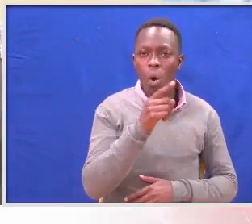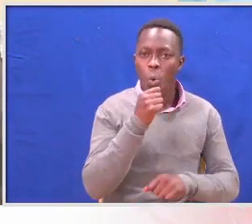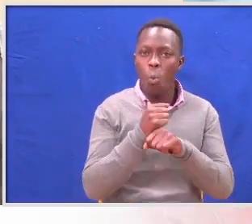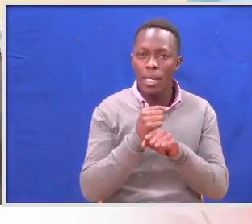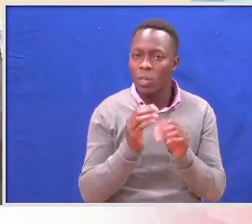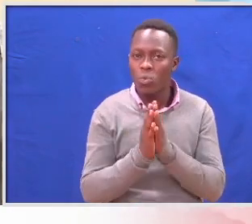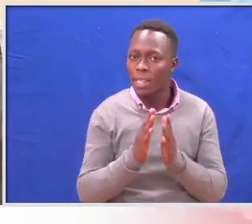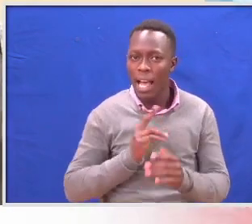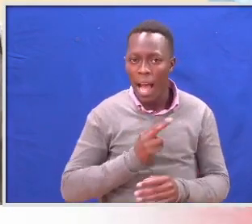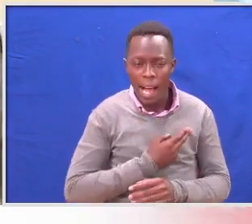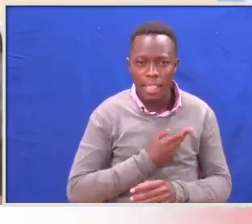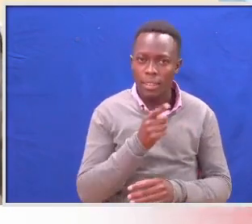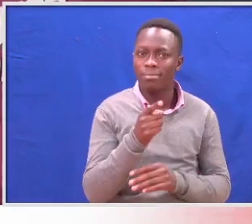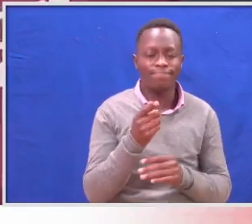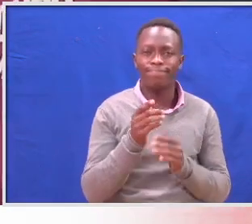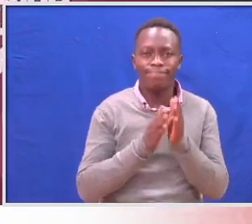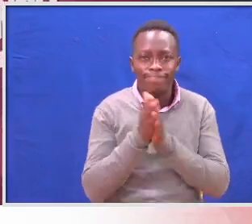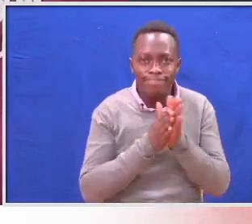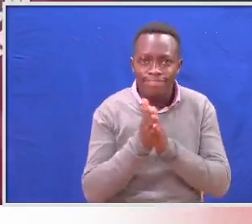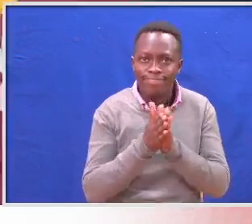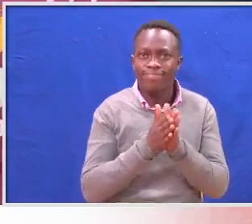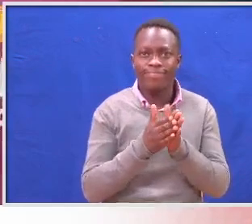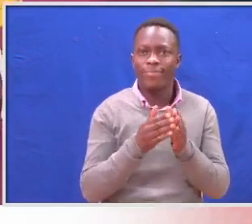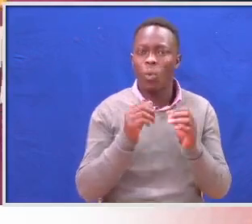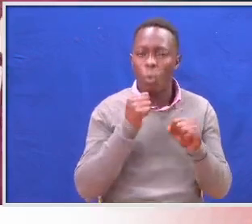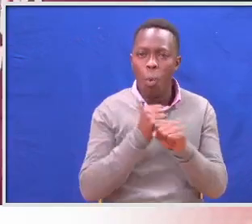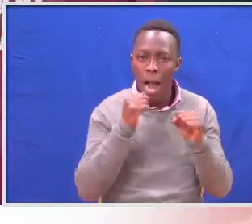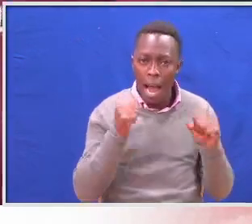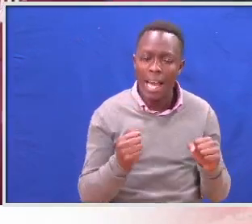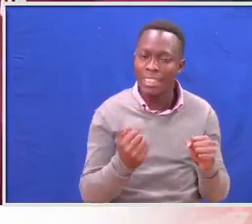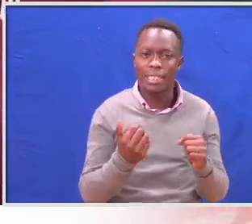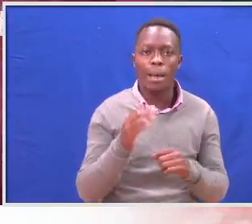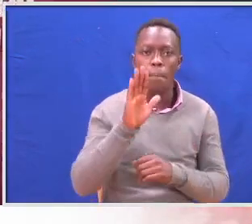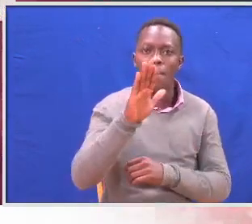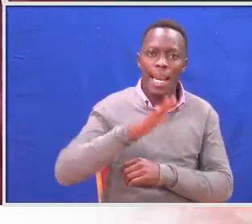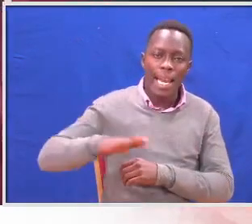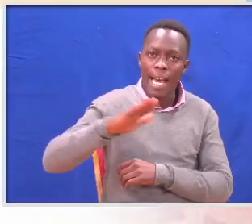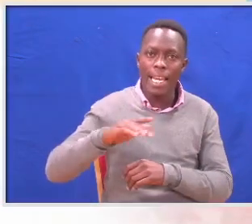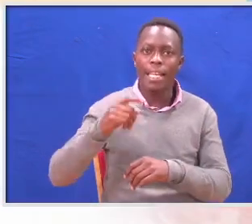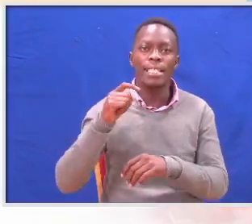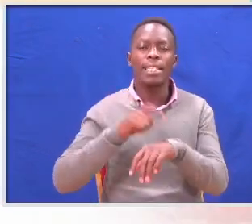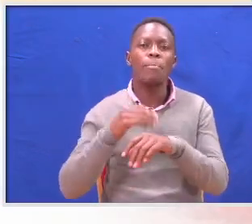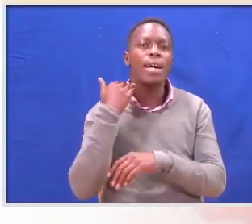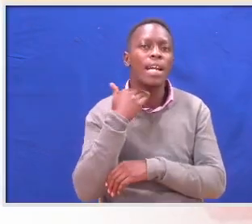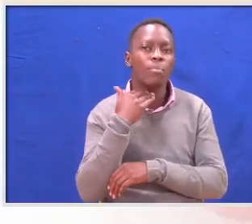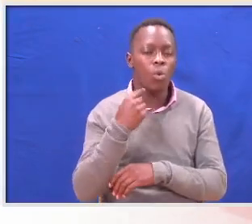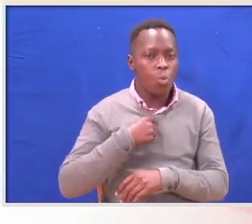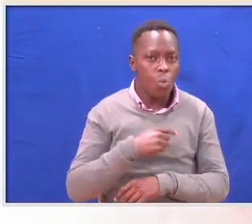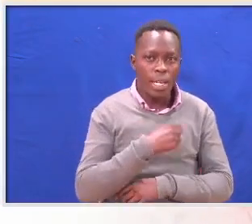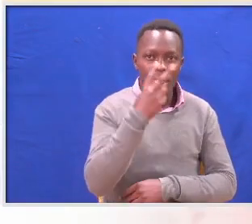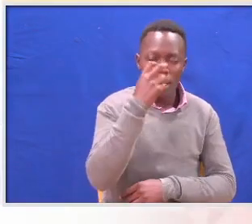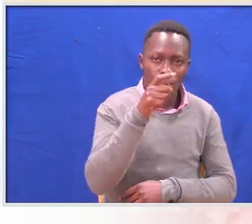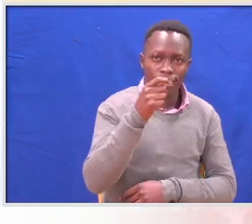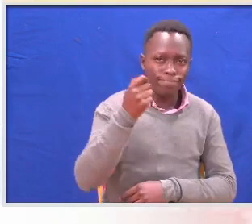us and is a committed officer, very competent in terms of crime busting. We suspect he was hit on the